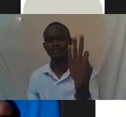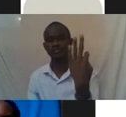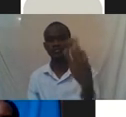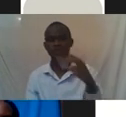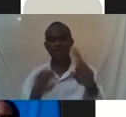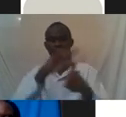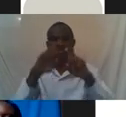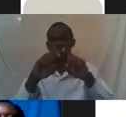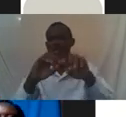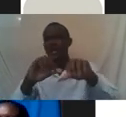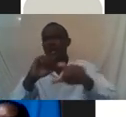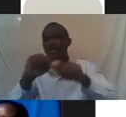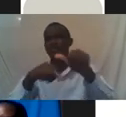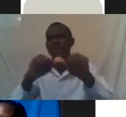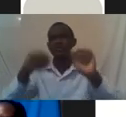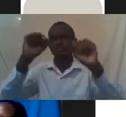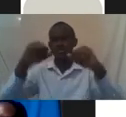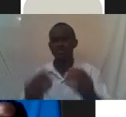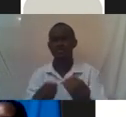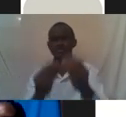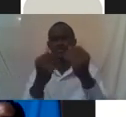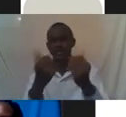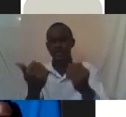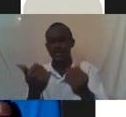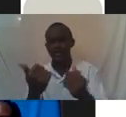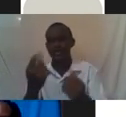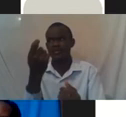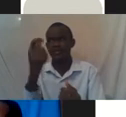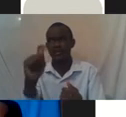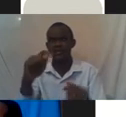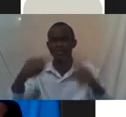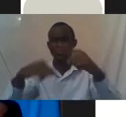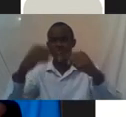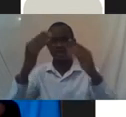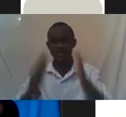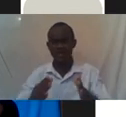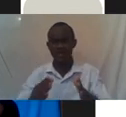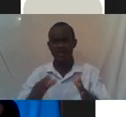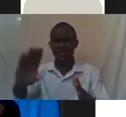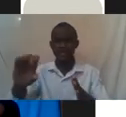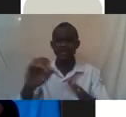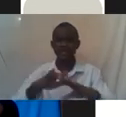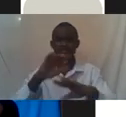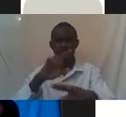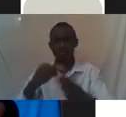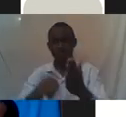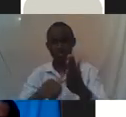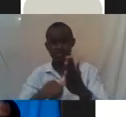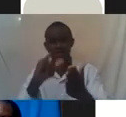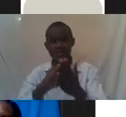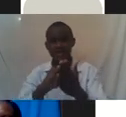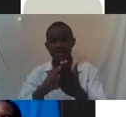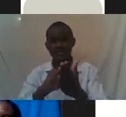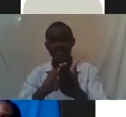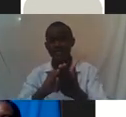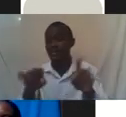whether we will solve the winner-take-all problem. Now, that one is still a problem in